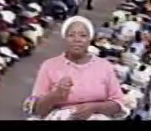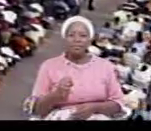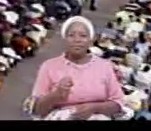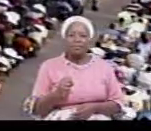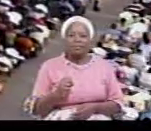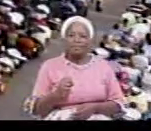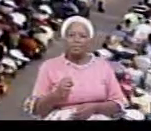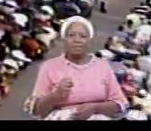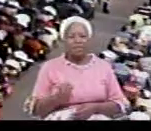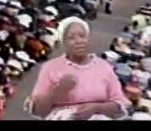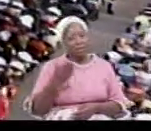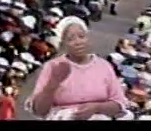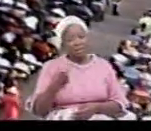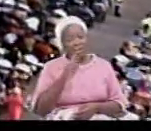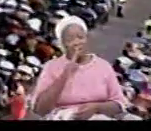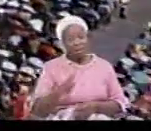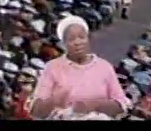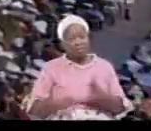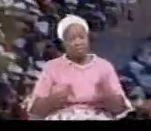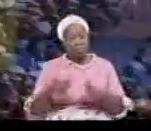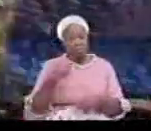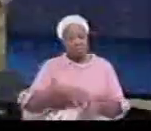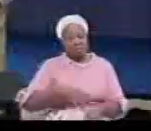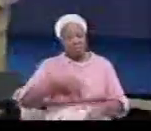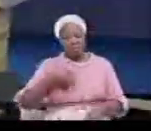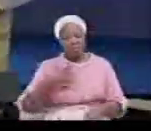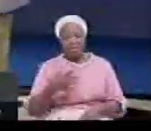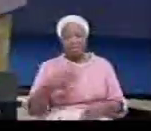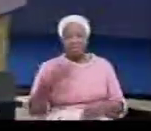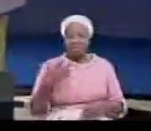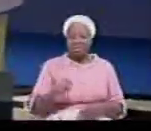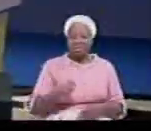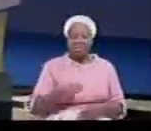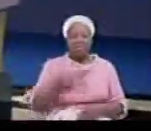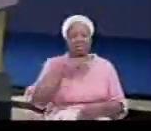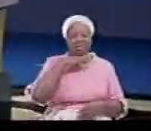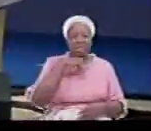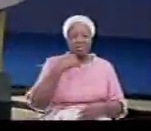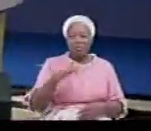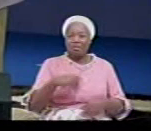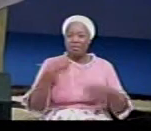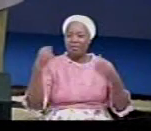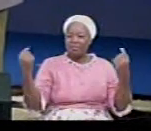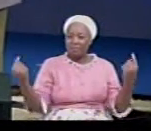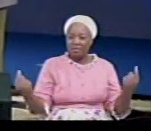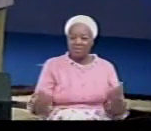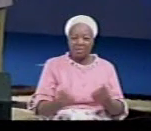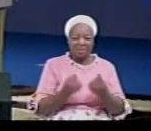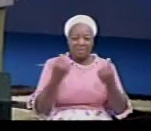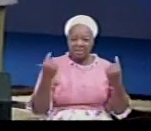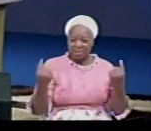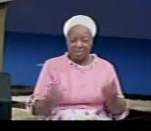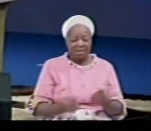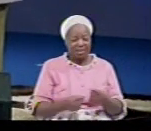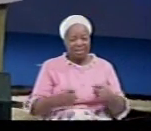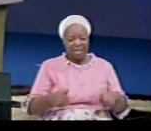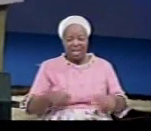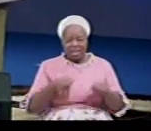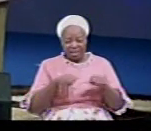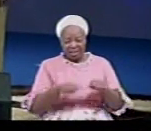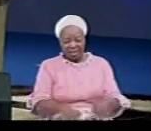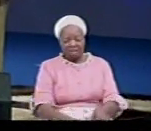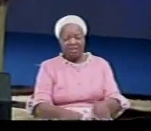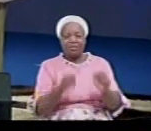There are people who feel the stain of sin abides with them